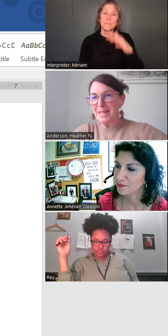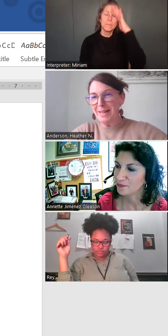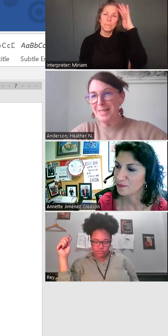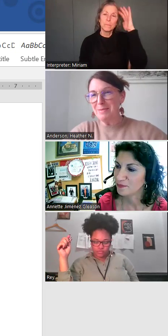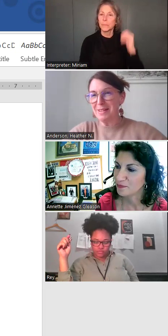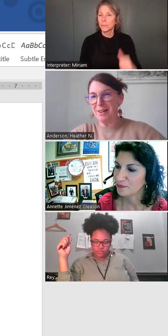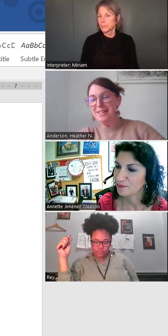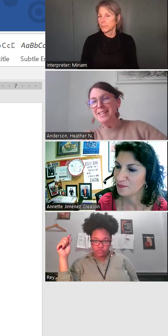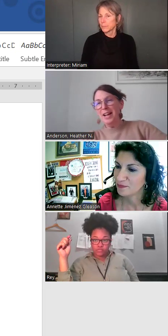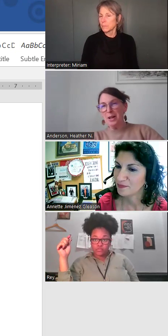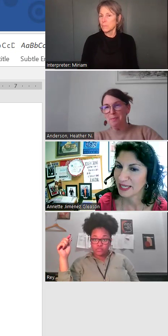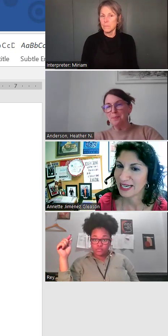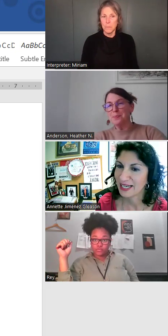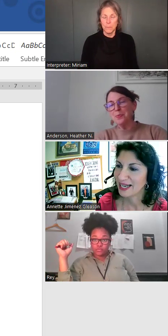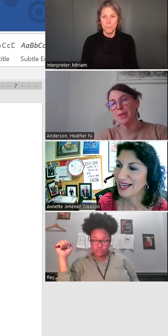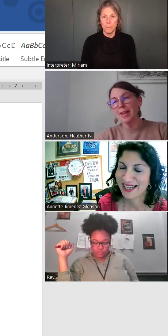That was my 10-minute timer. Sorry.